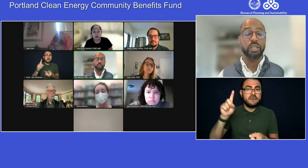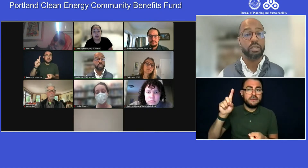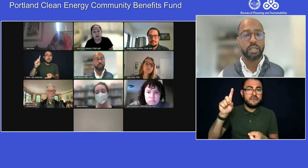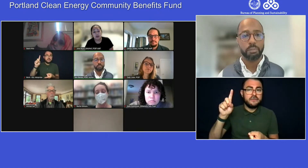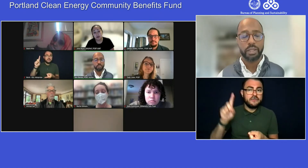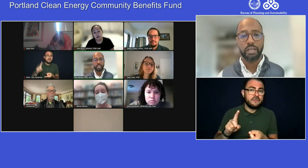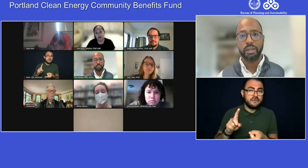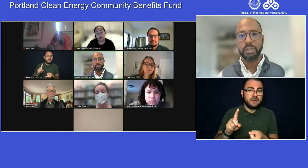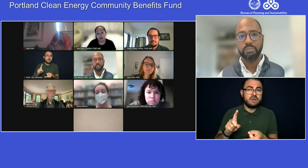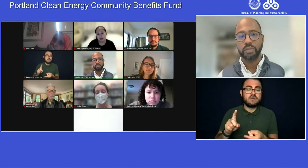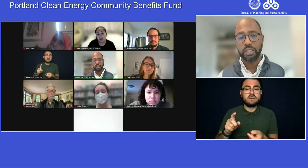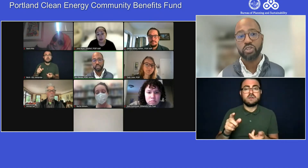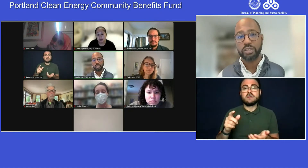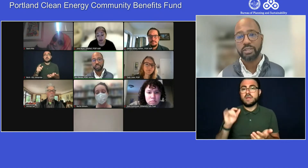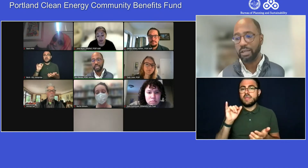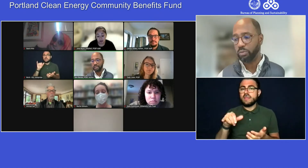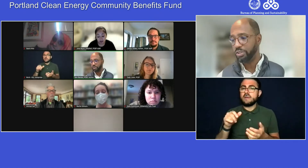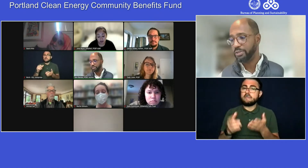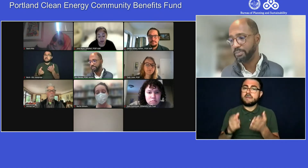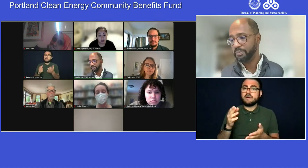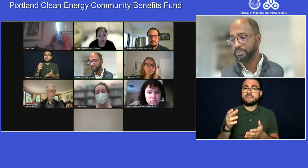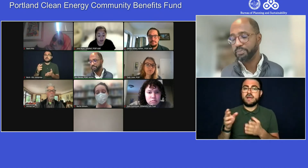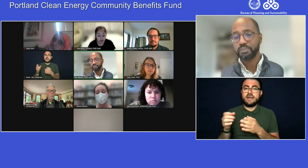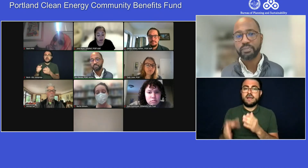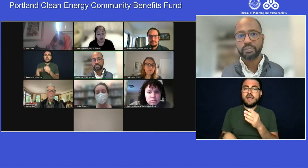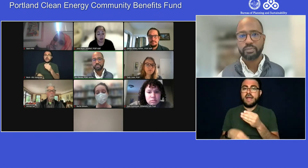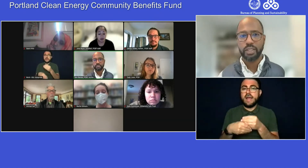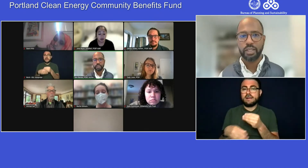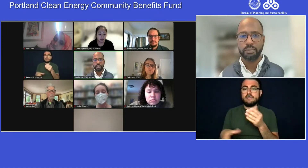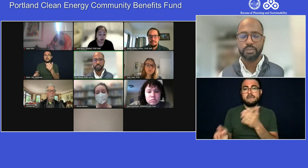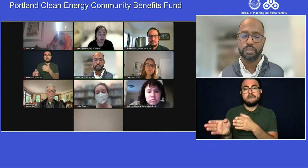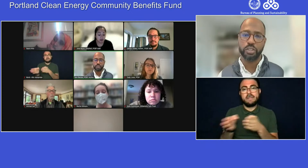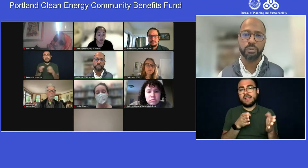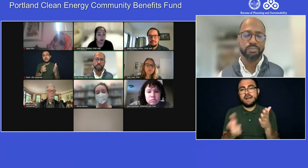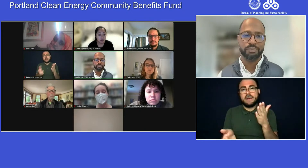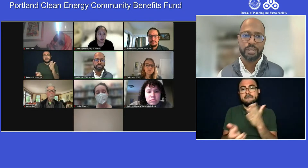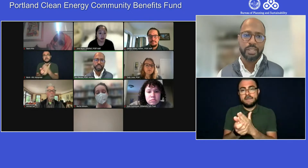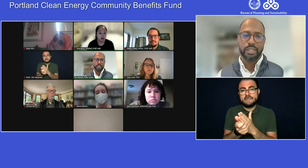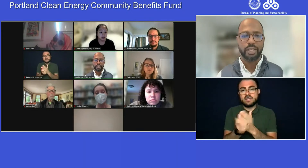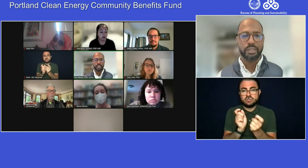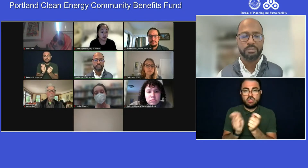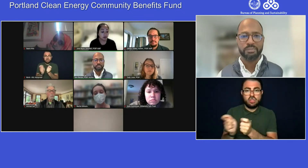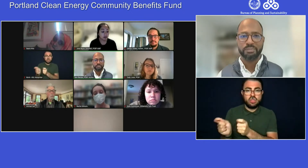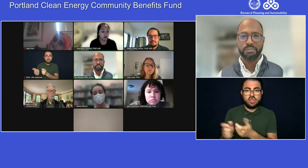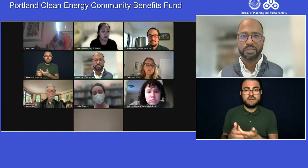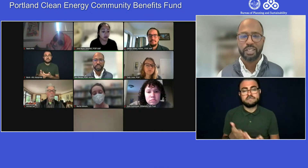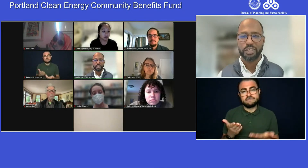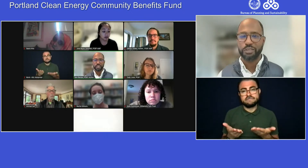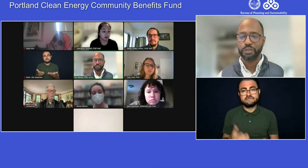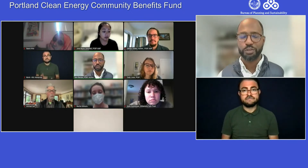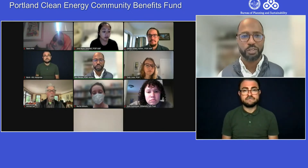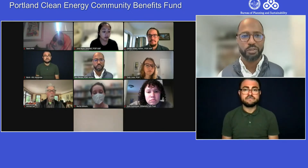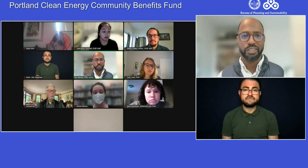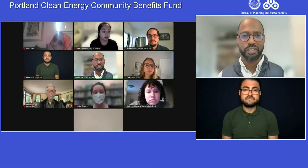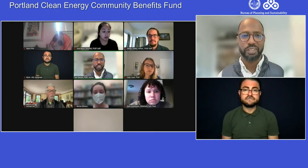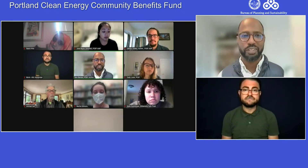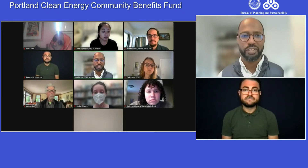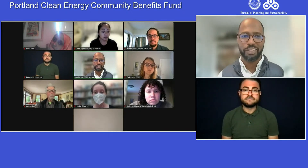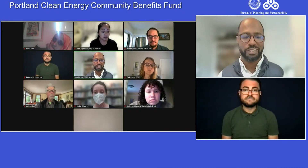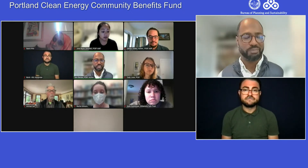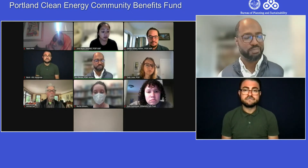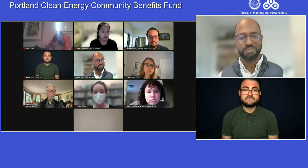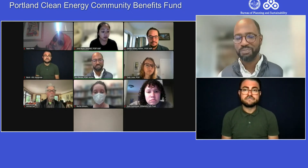need to be that we need to make a plan amendment and adjust downwards. And so, as folks